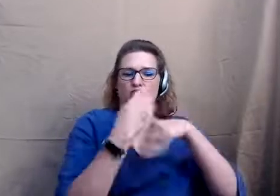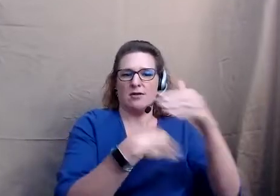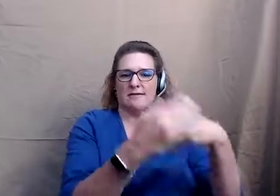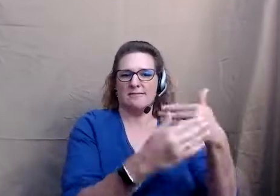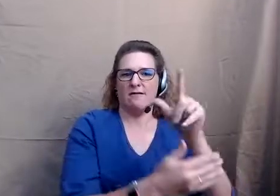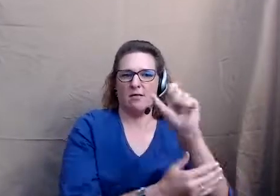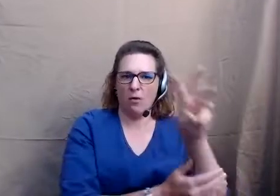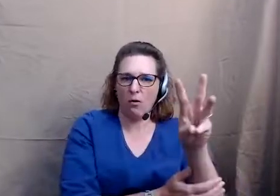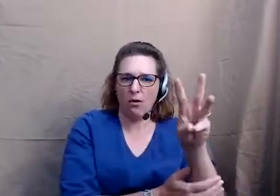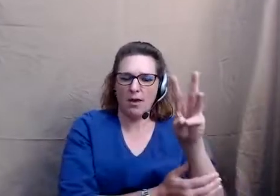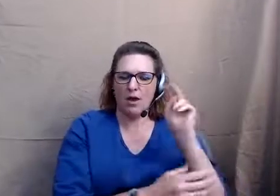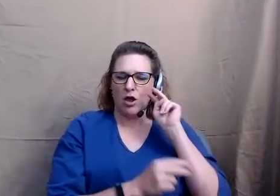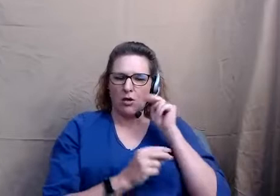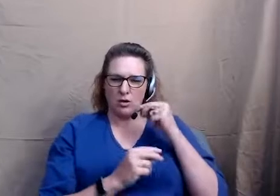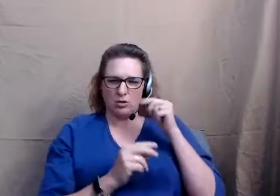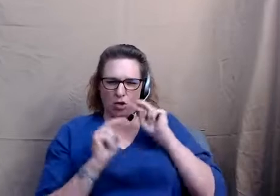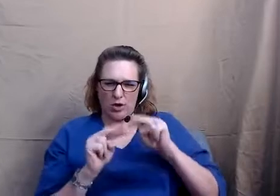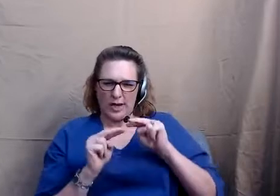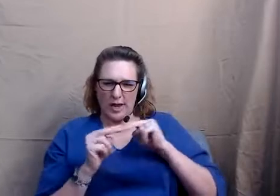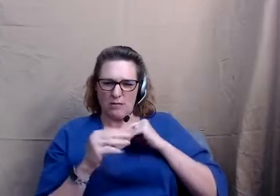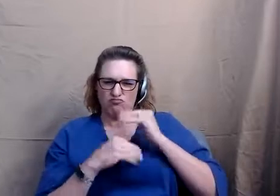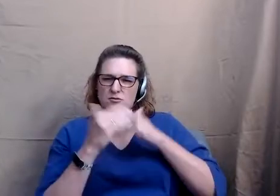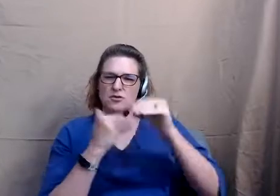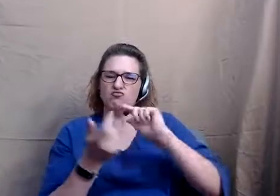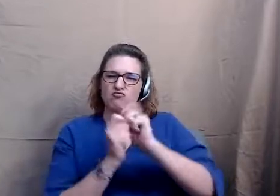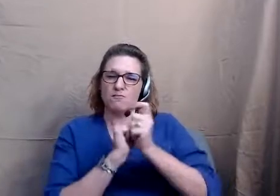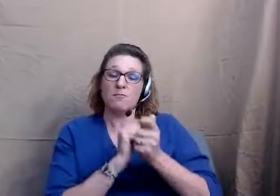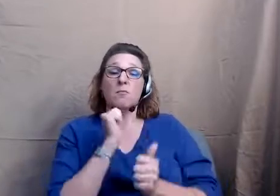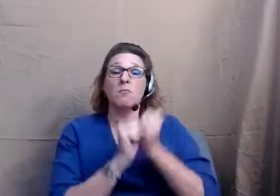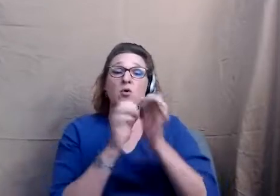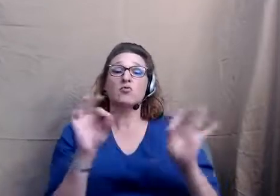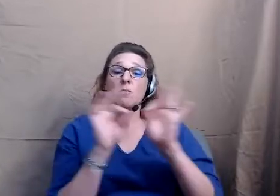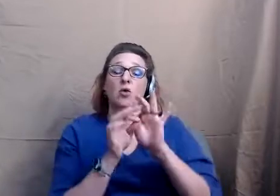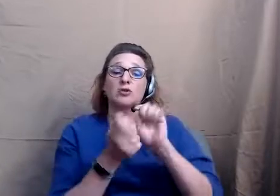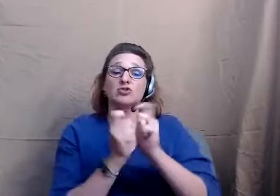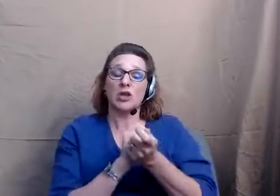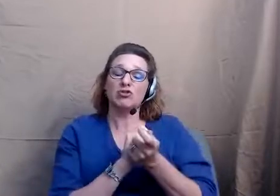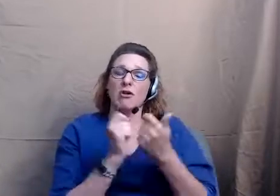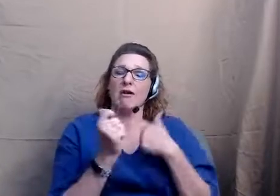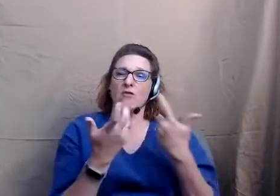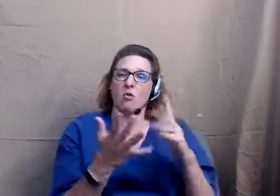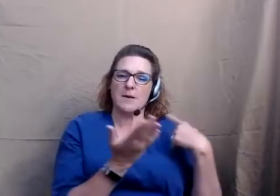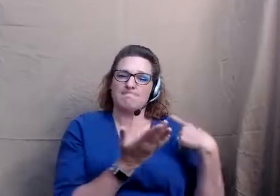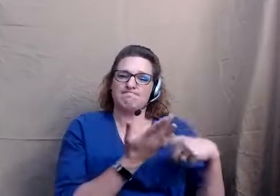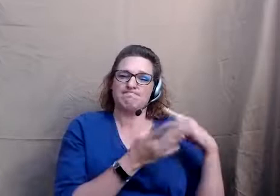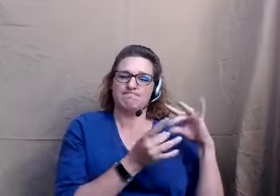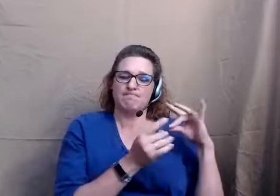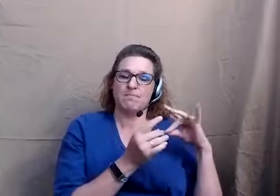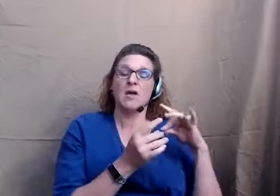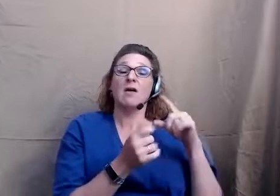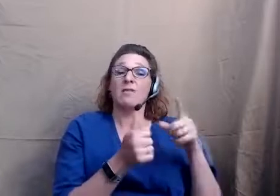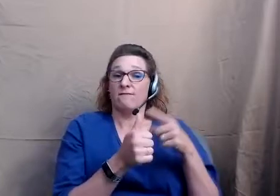looking at procedural changes. The most important procedural changes is something that I've already alluded to: mandatory